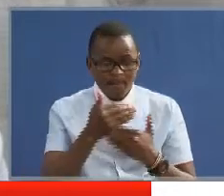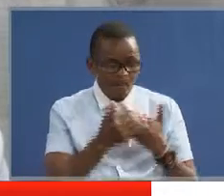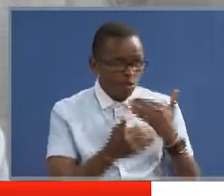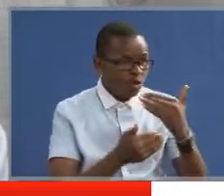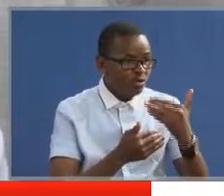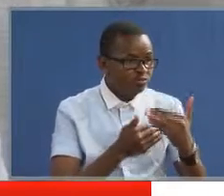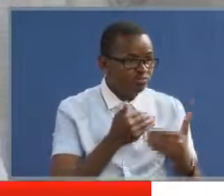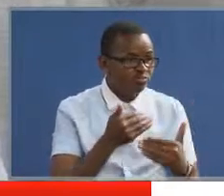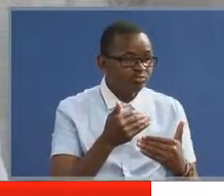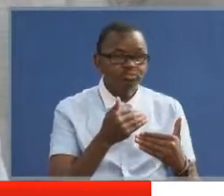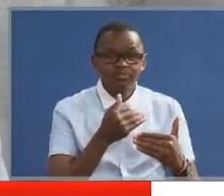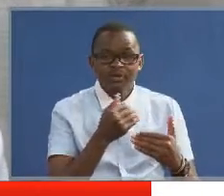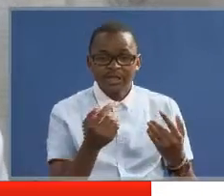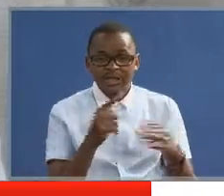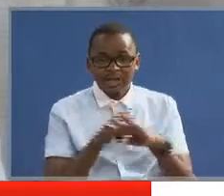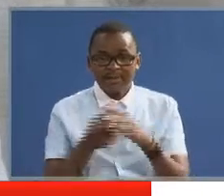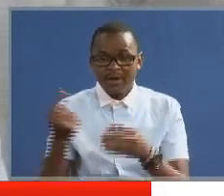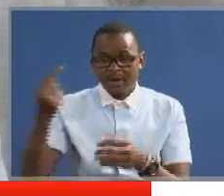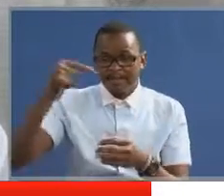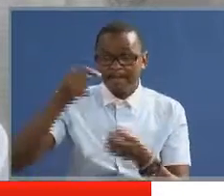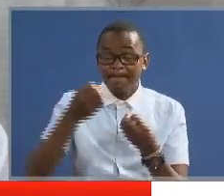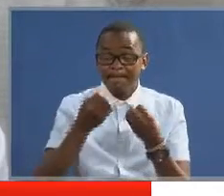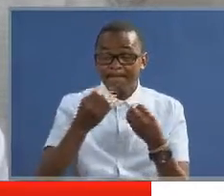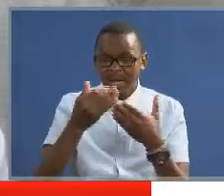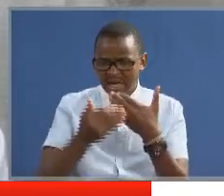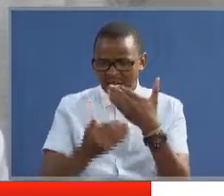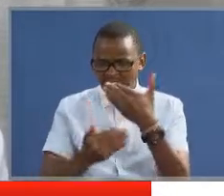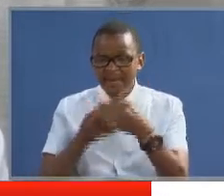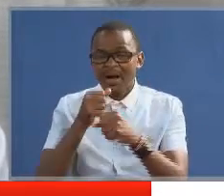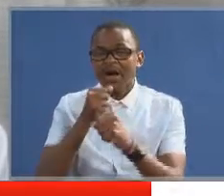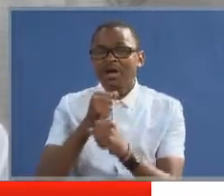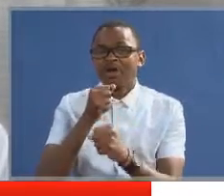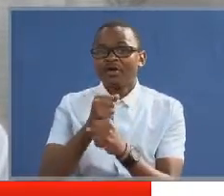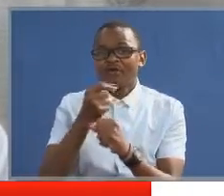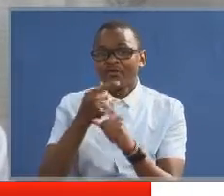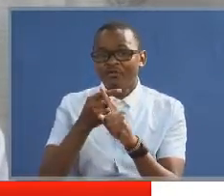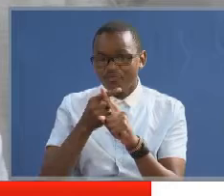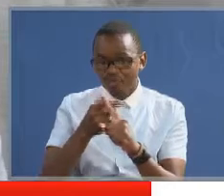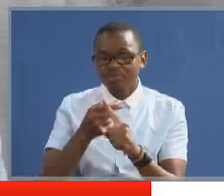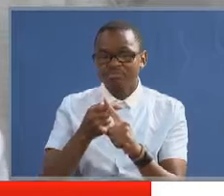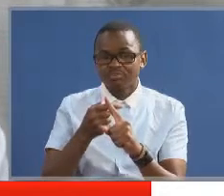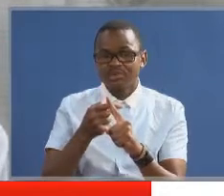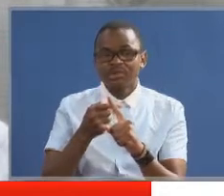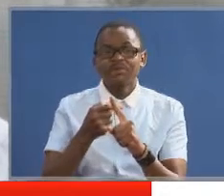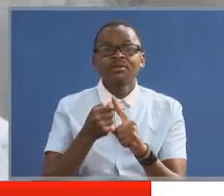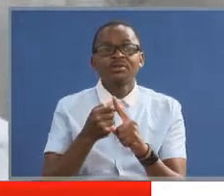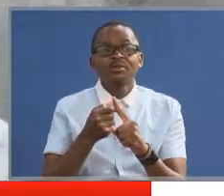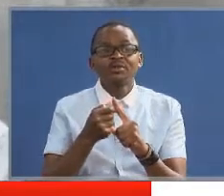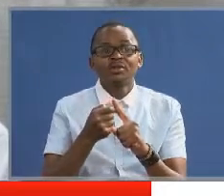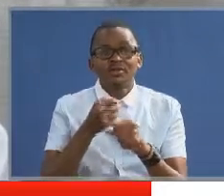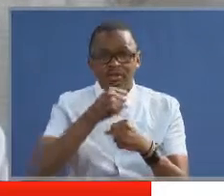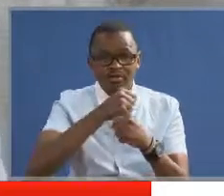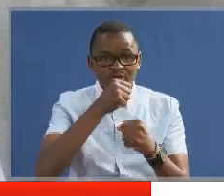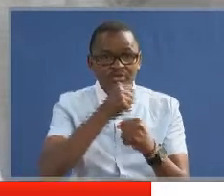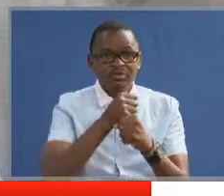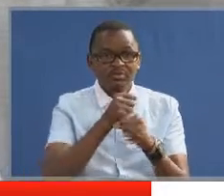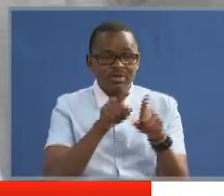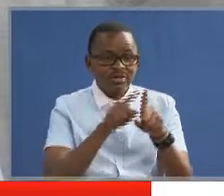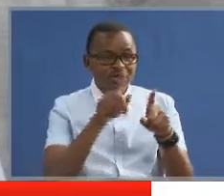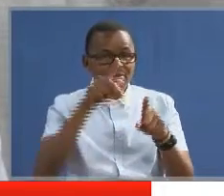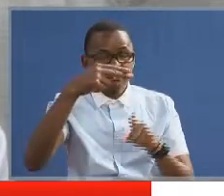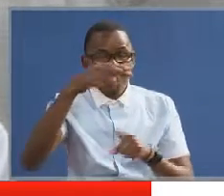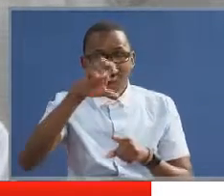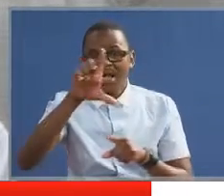procedures. When you come to face, there are many procedures you can do on your face. From your eyebrow, you do brow lift, we do Botox and